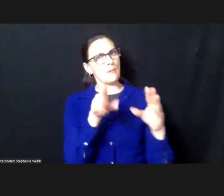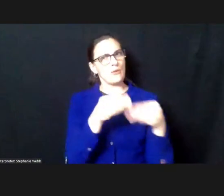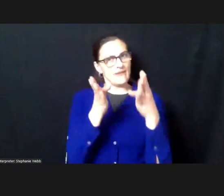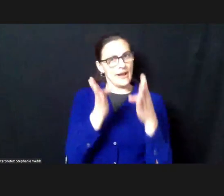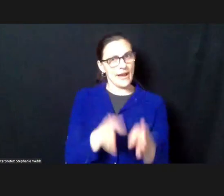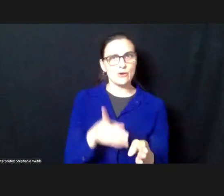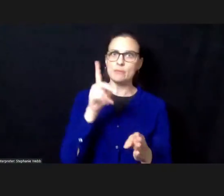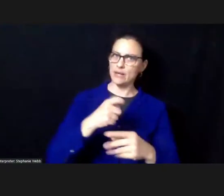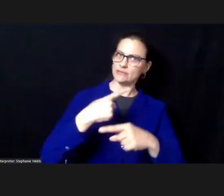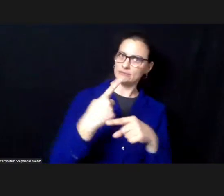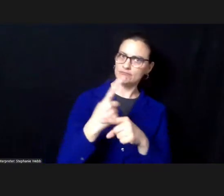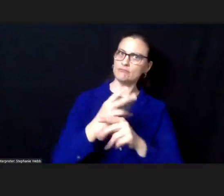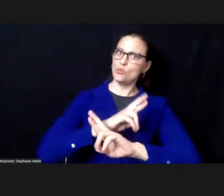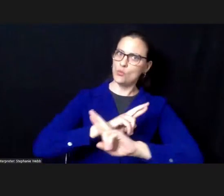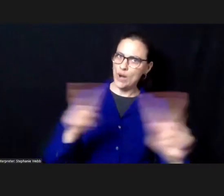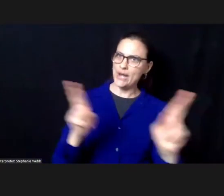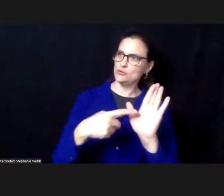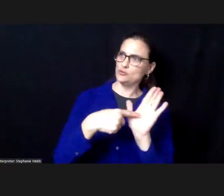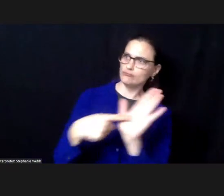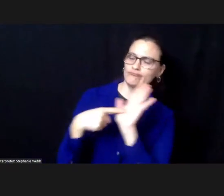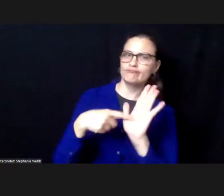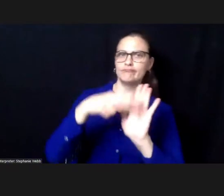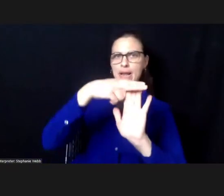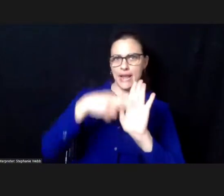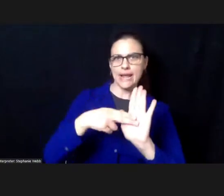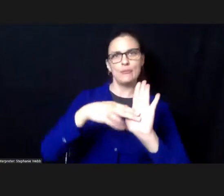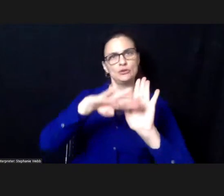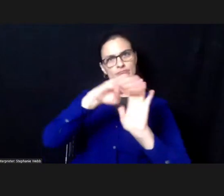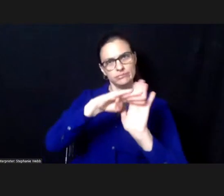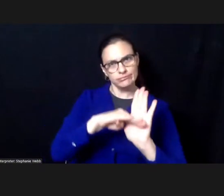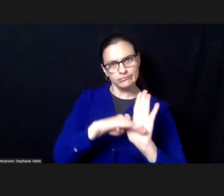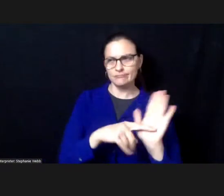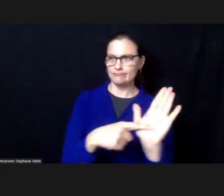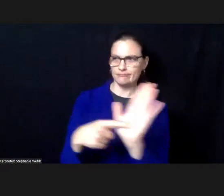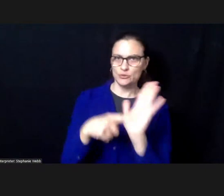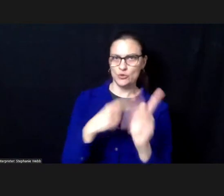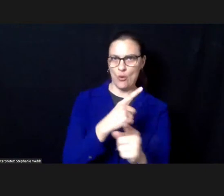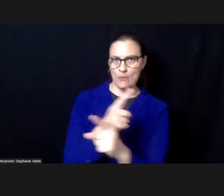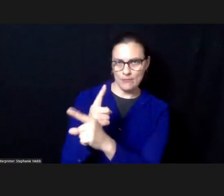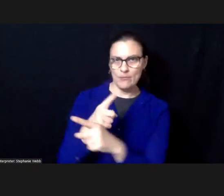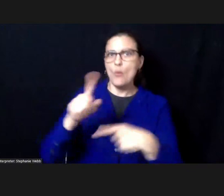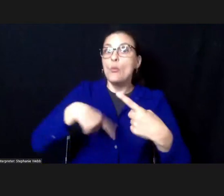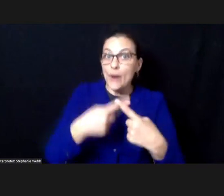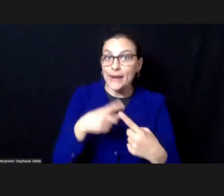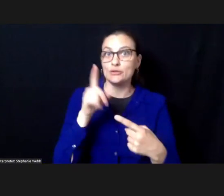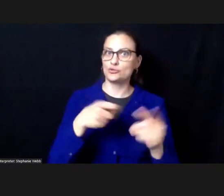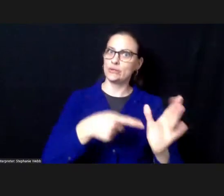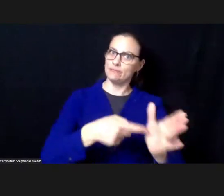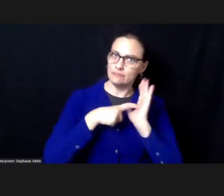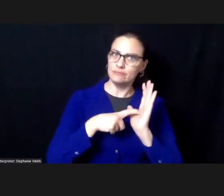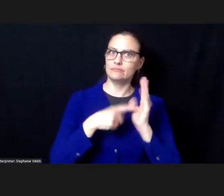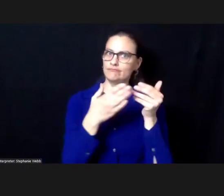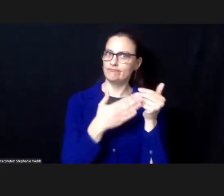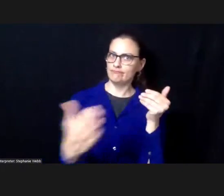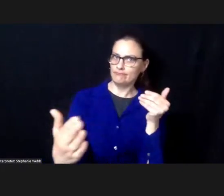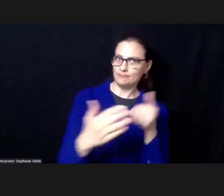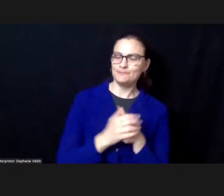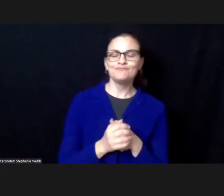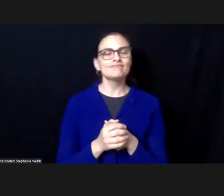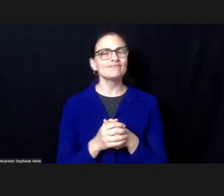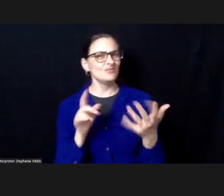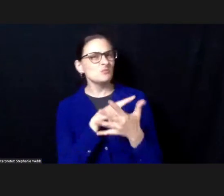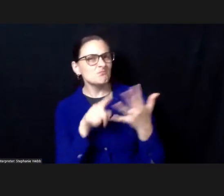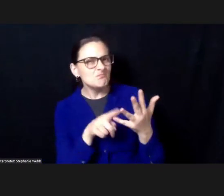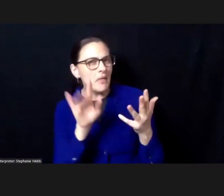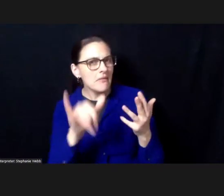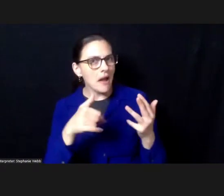to consumers. I'm truly looking forward to your feedback on those questions and more that you think will help make